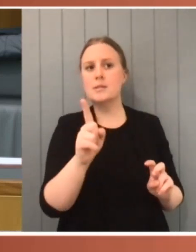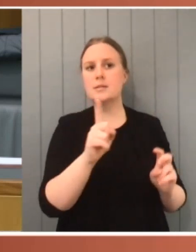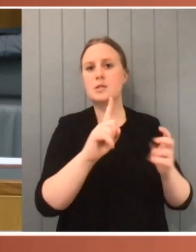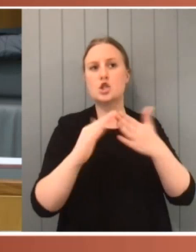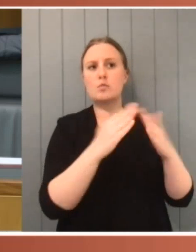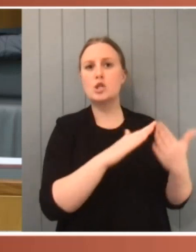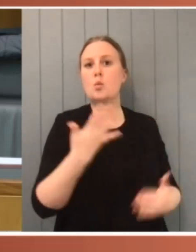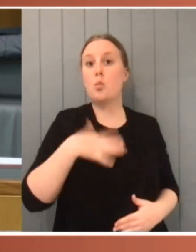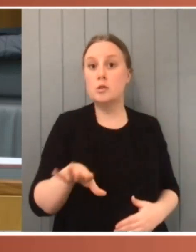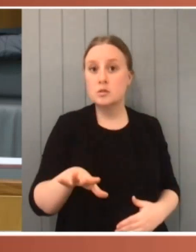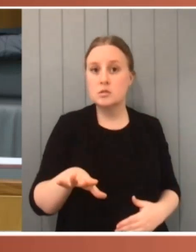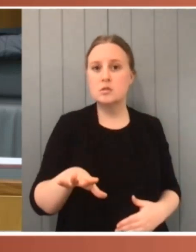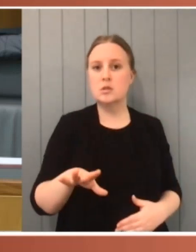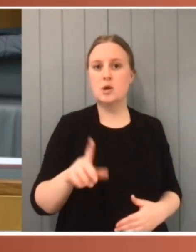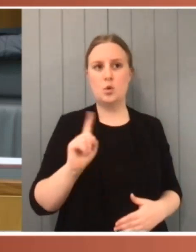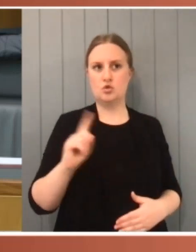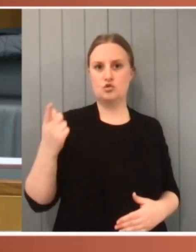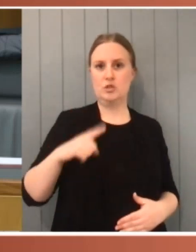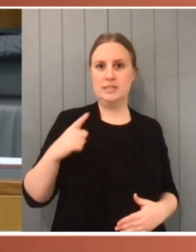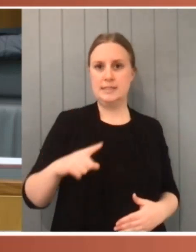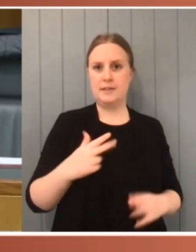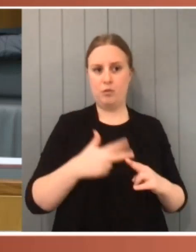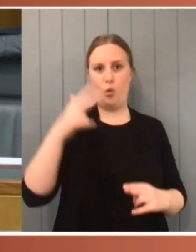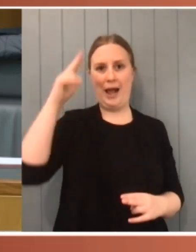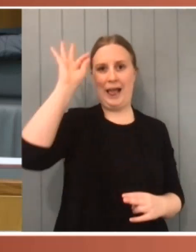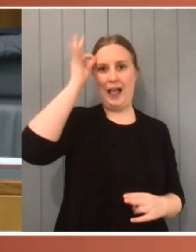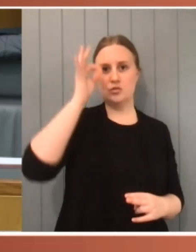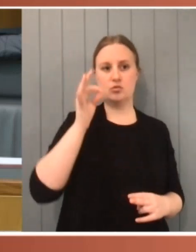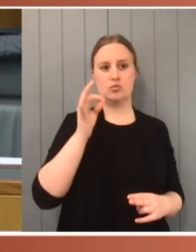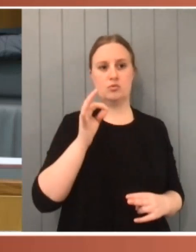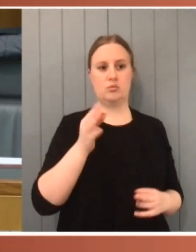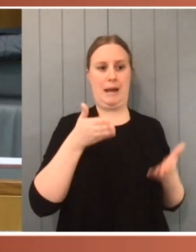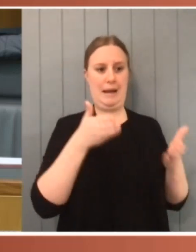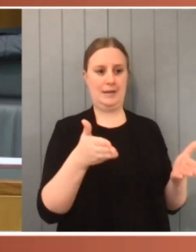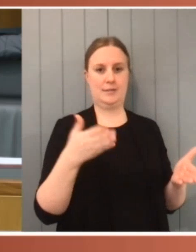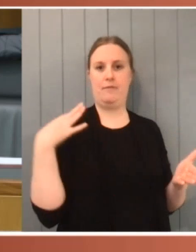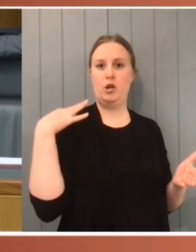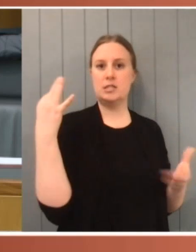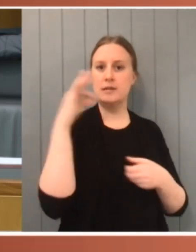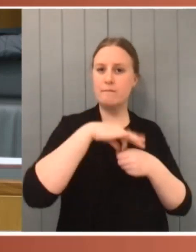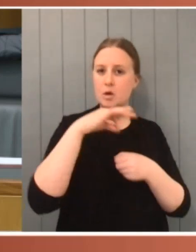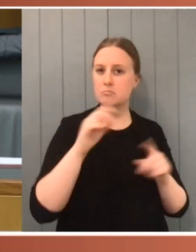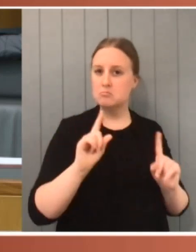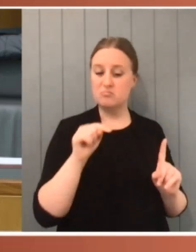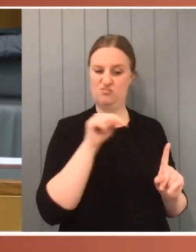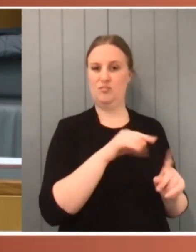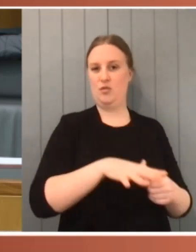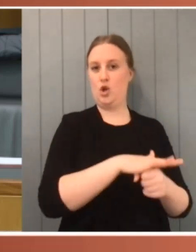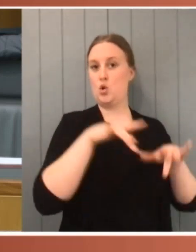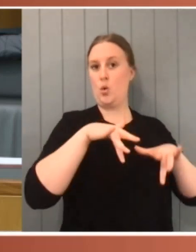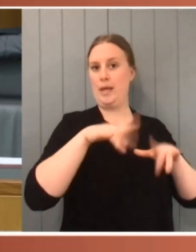kind of reasons counts as public reasons and what that means for compulsory voting. So it's definitely something that has been unexplored. So thank you for the